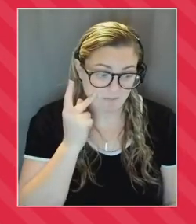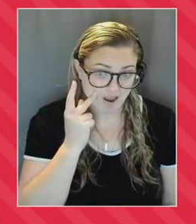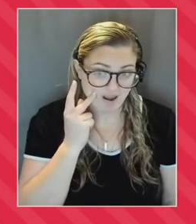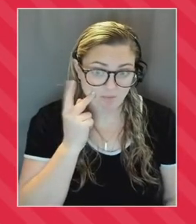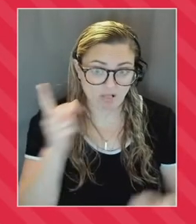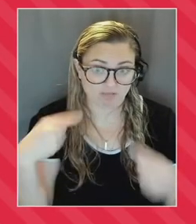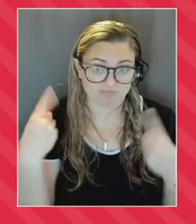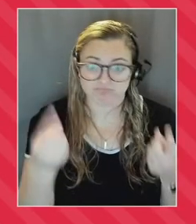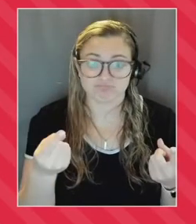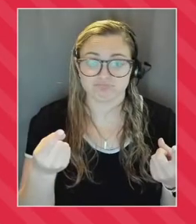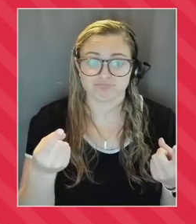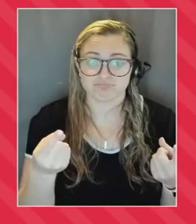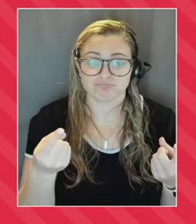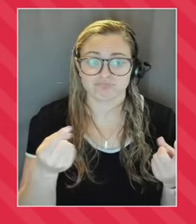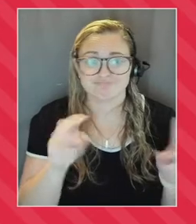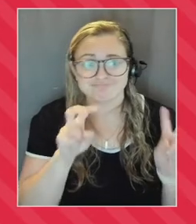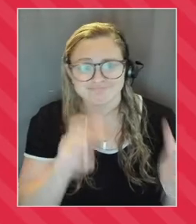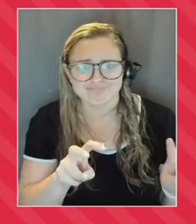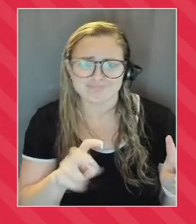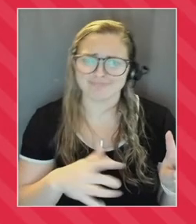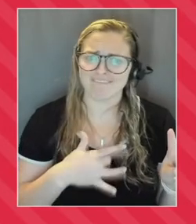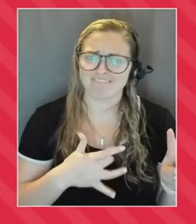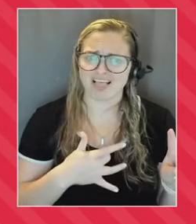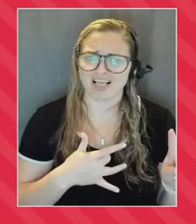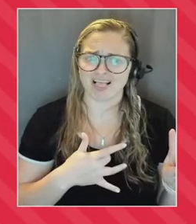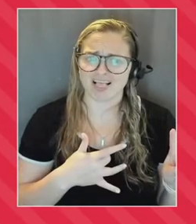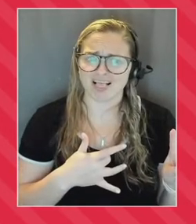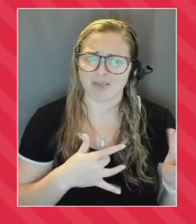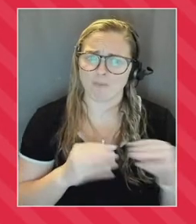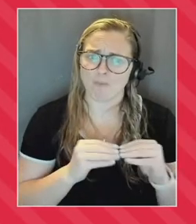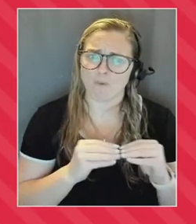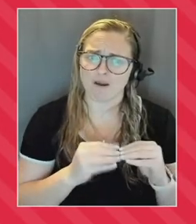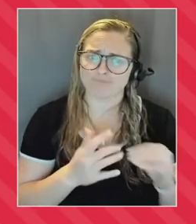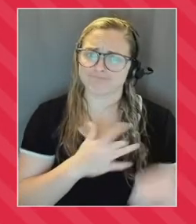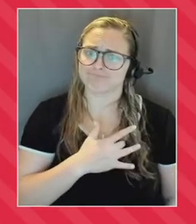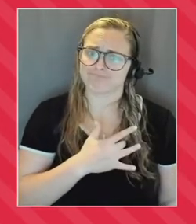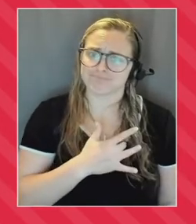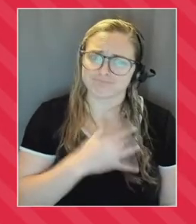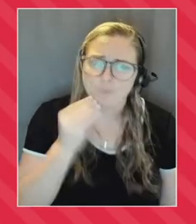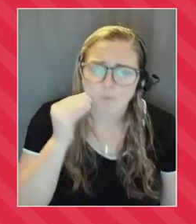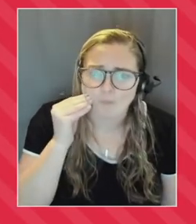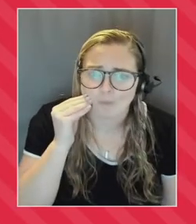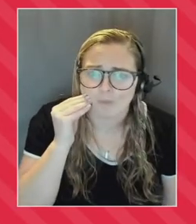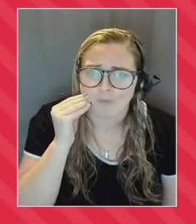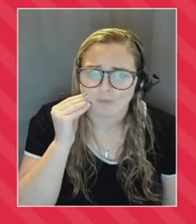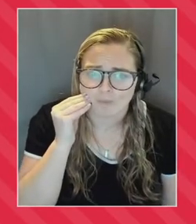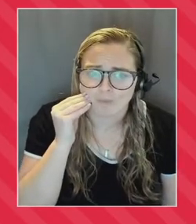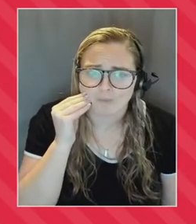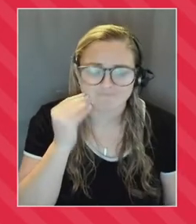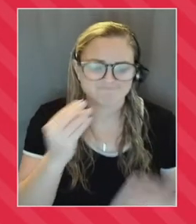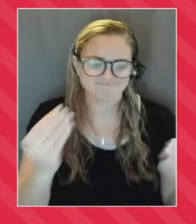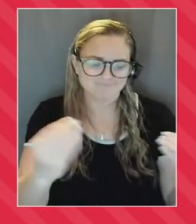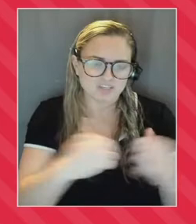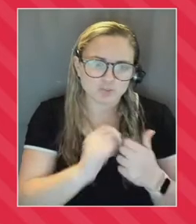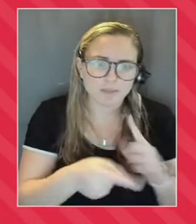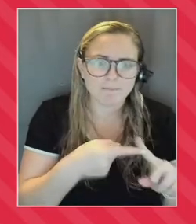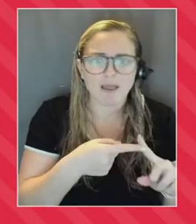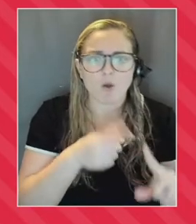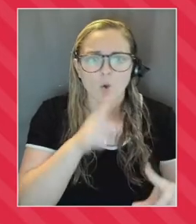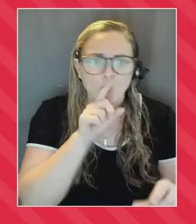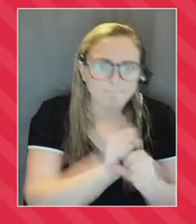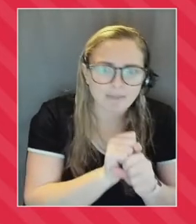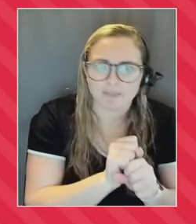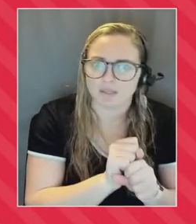long. Just looking at it makes you feel a little bit more at home. It teaches me about commitment. It commits me to do something